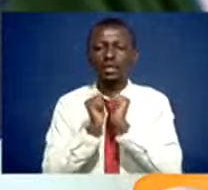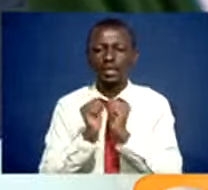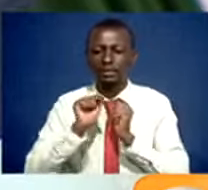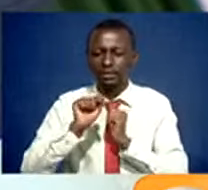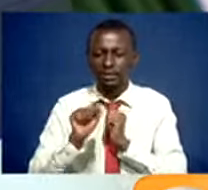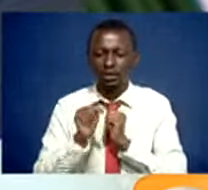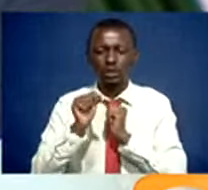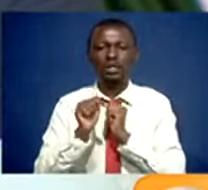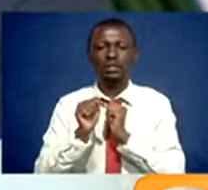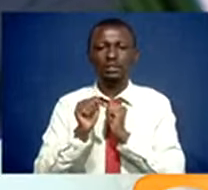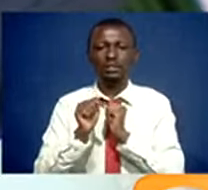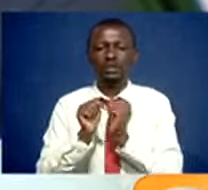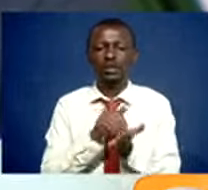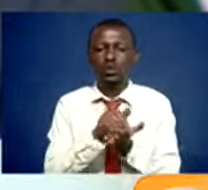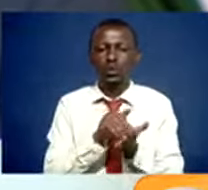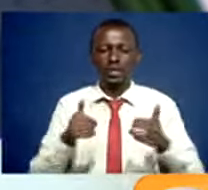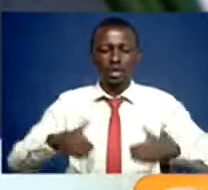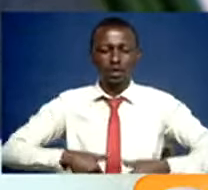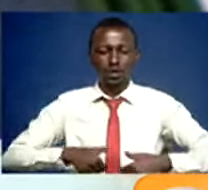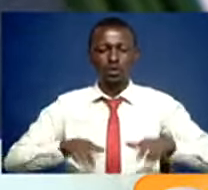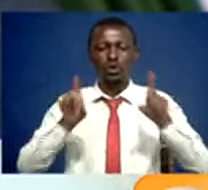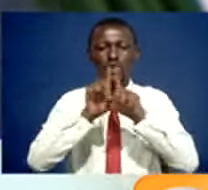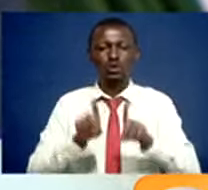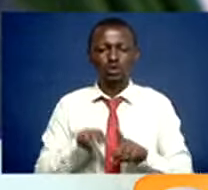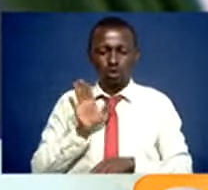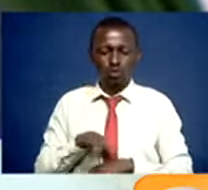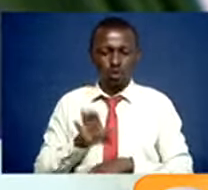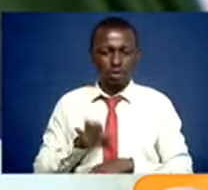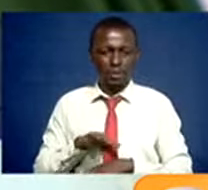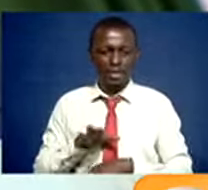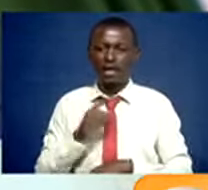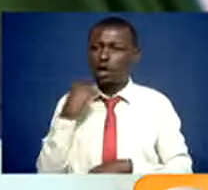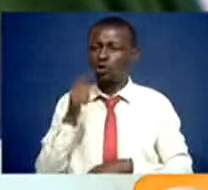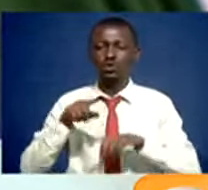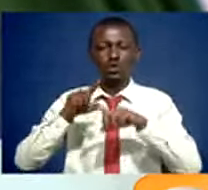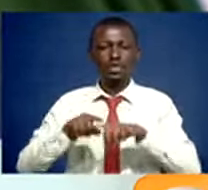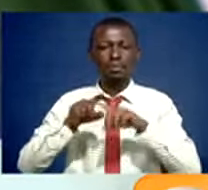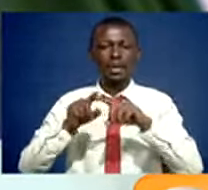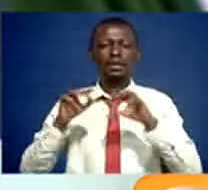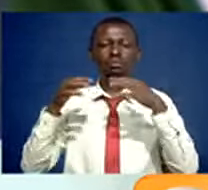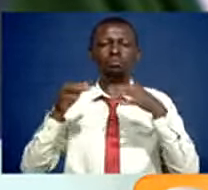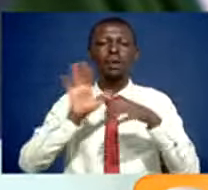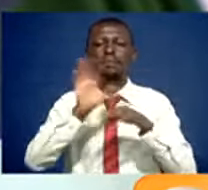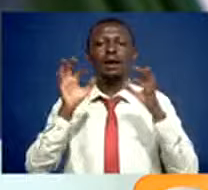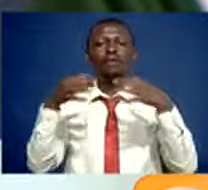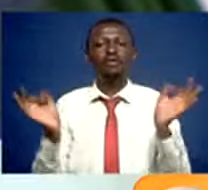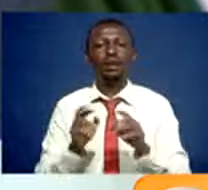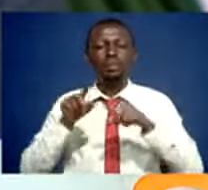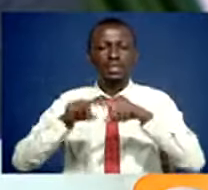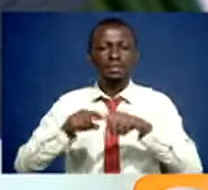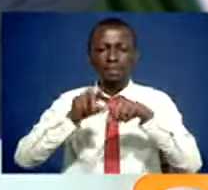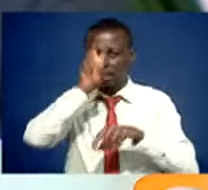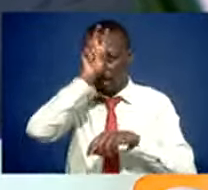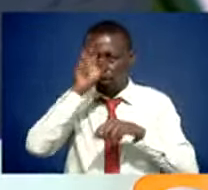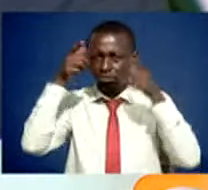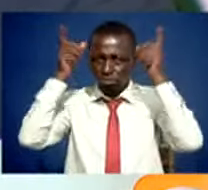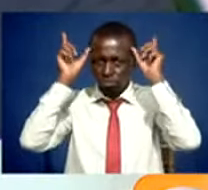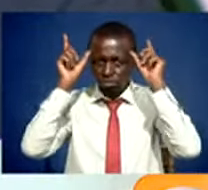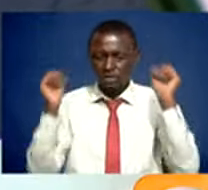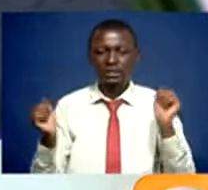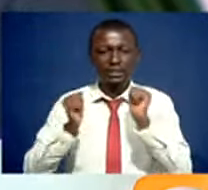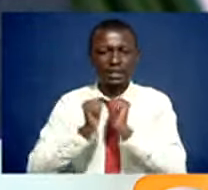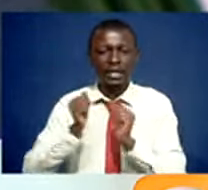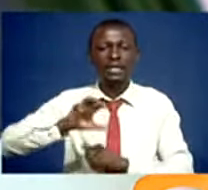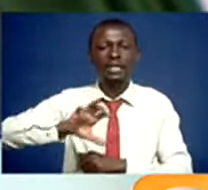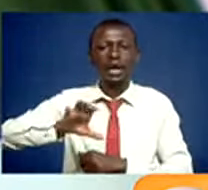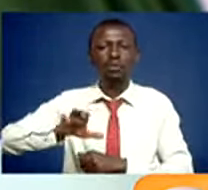110,000 vulnerable youth and women-led livestock-dependent households in 10 counties around Kenya.